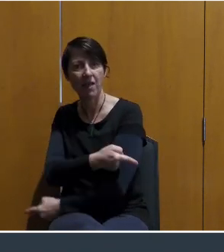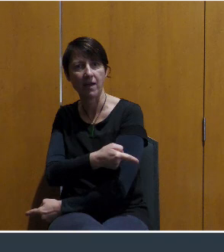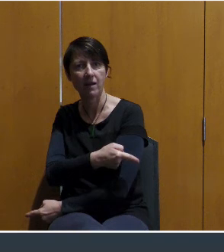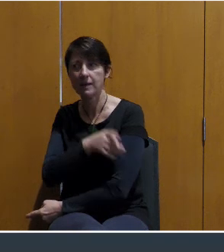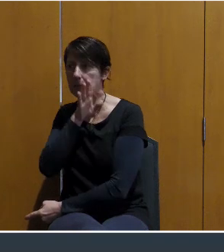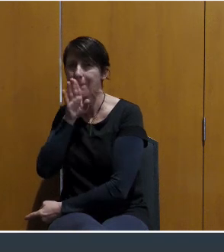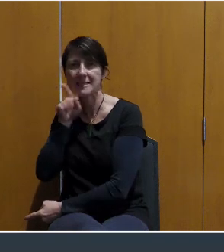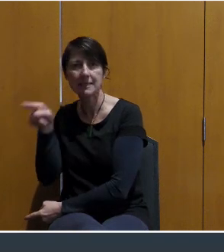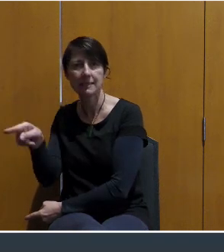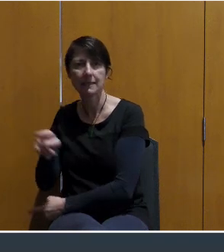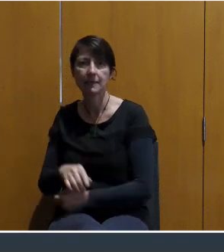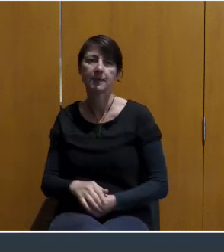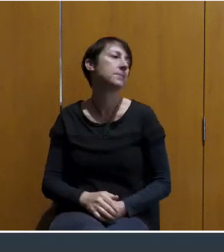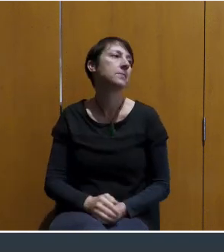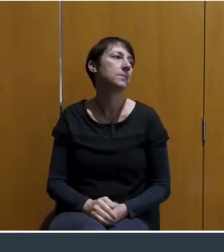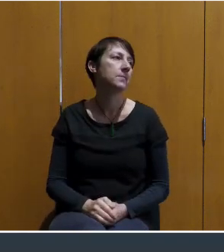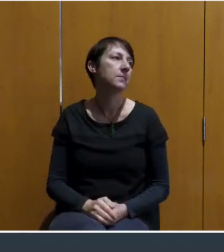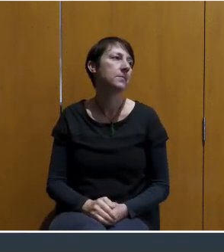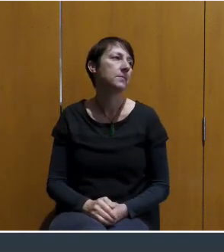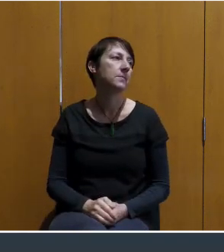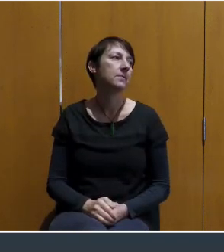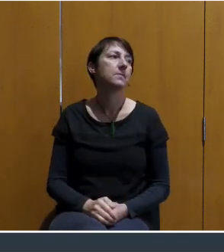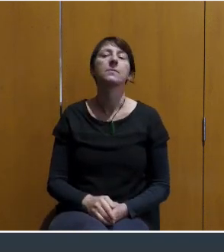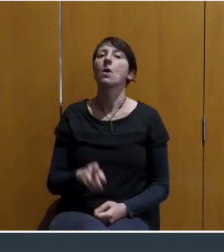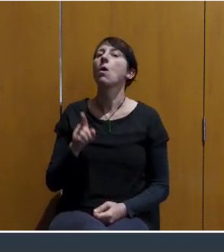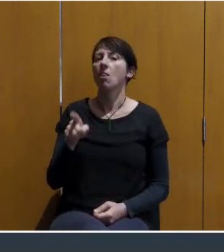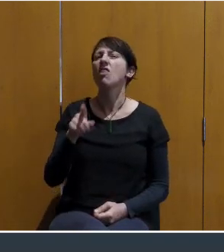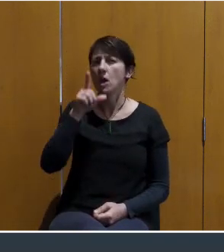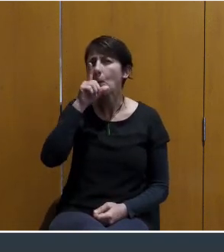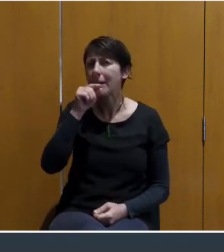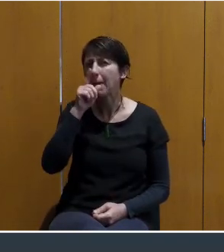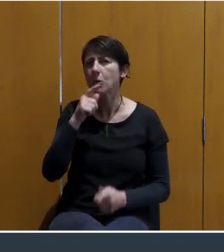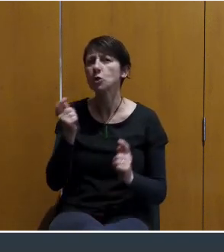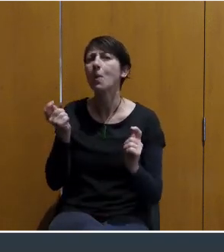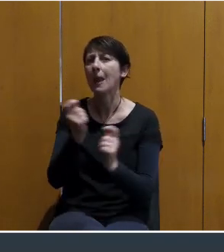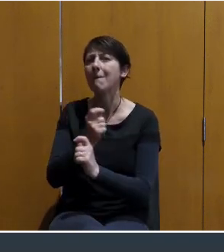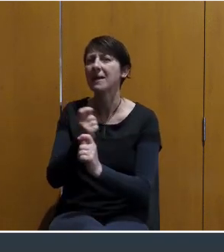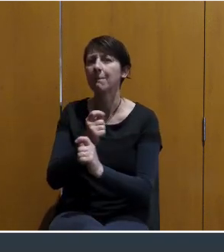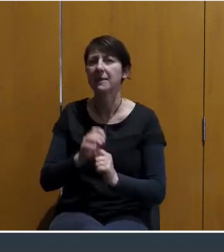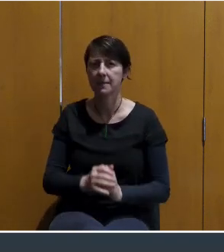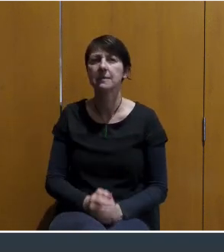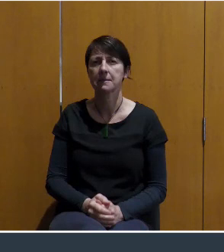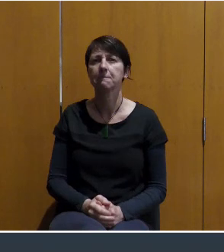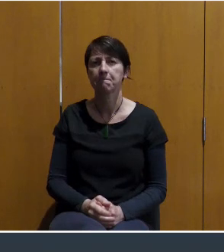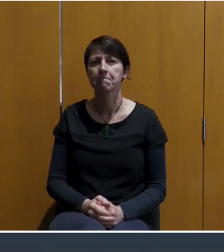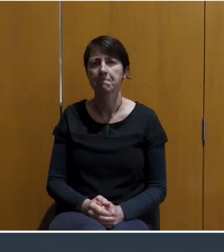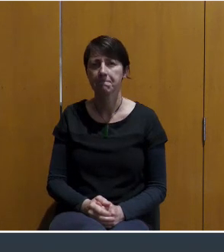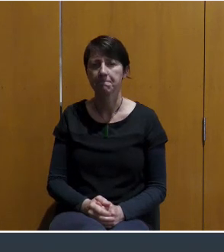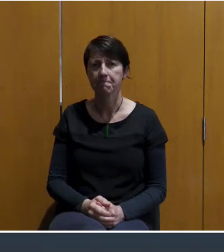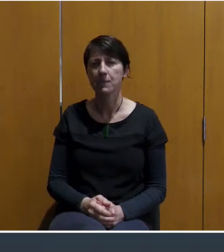That would be a consequential amendment of my proposal. Okay. Yes. It's Part B of the officer's recommendation.